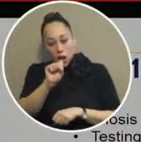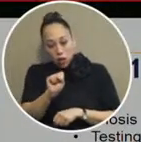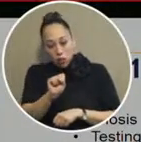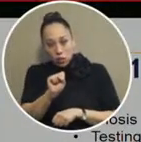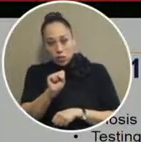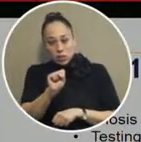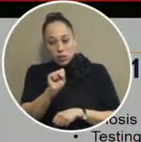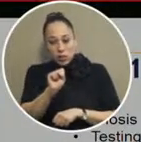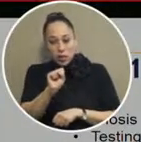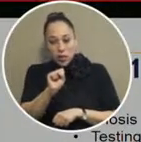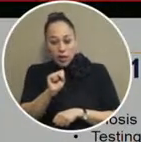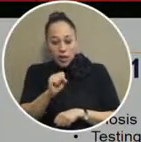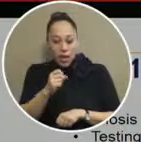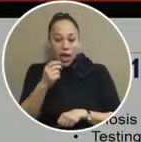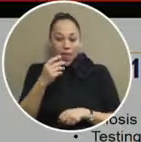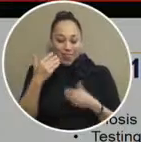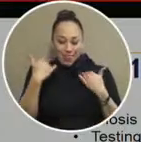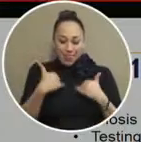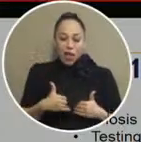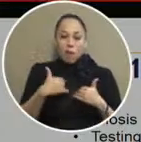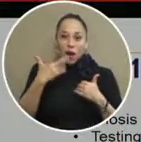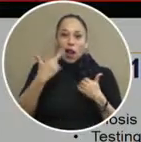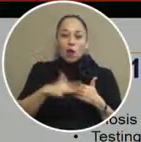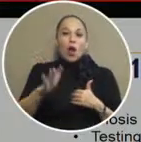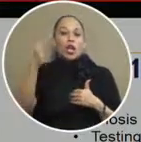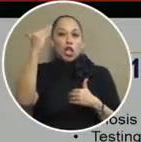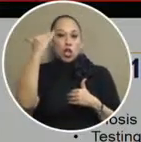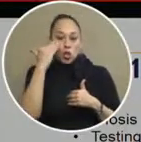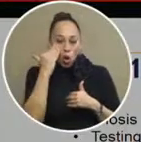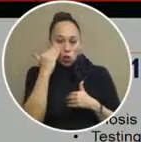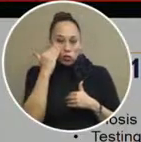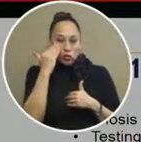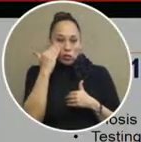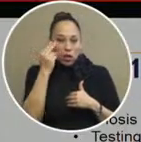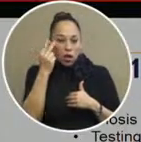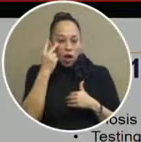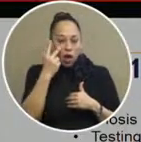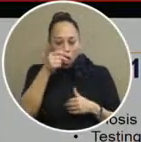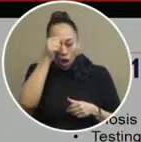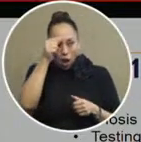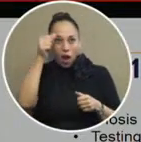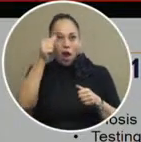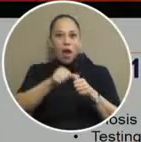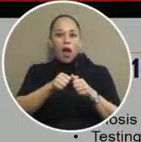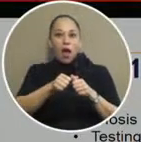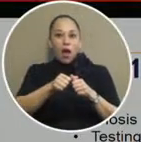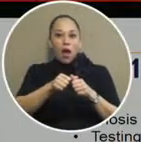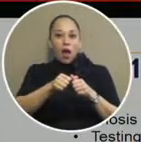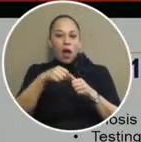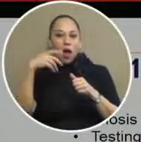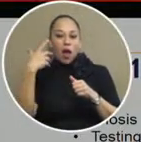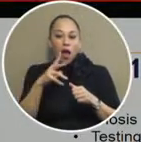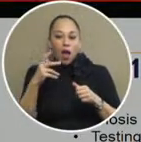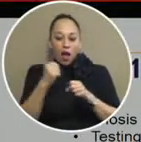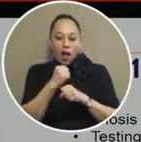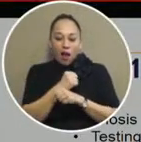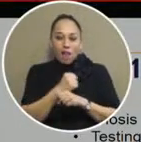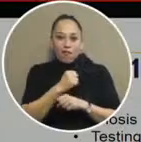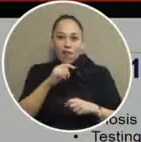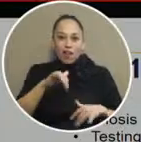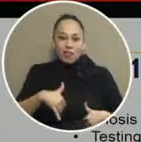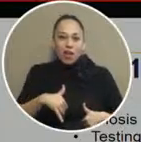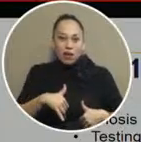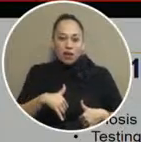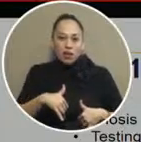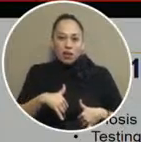it will mount an immune response, and it will bring out all those memory antibodies and fight the infection, and it's not going